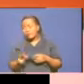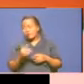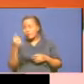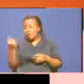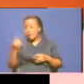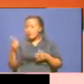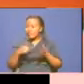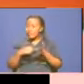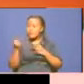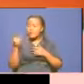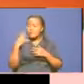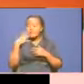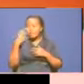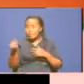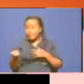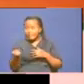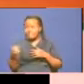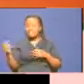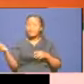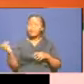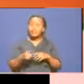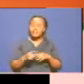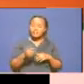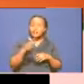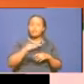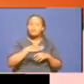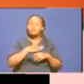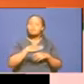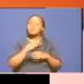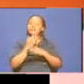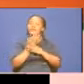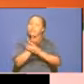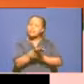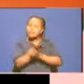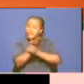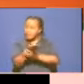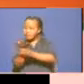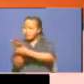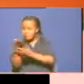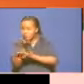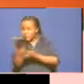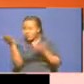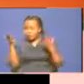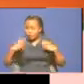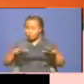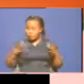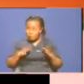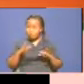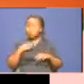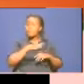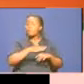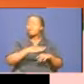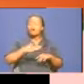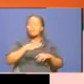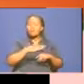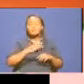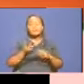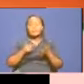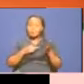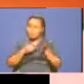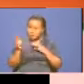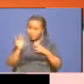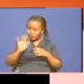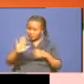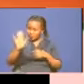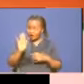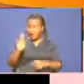month. Mm-hmm. I would appeal humbly to all the citizens, please pay up, mm-hmm. because you never know when you will require it.